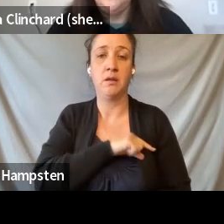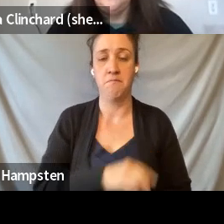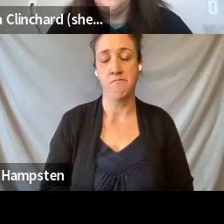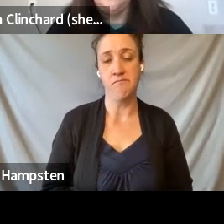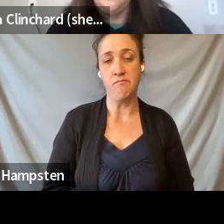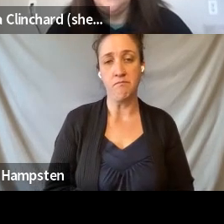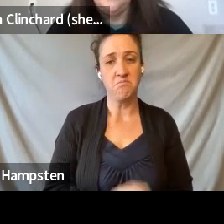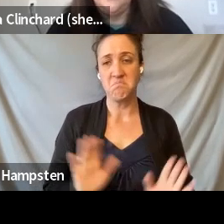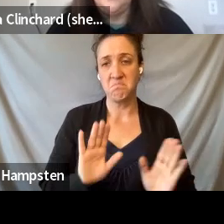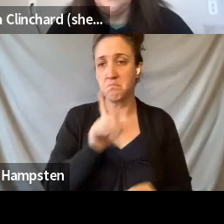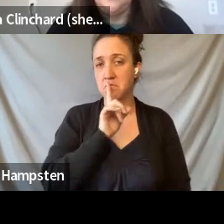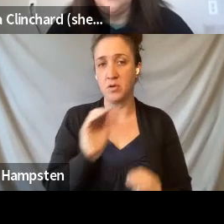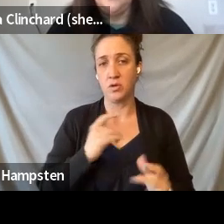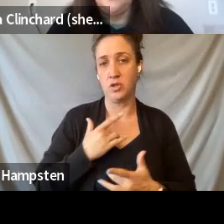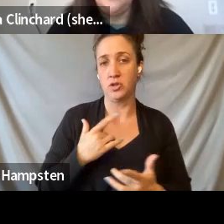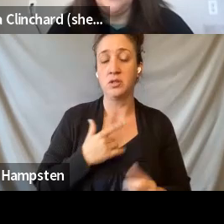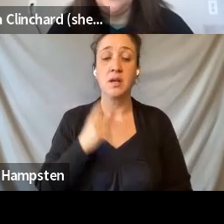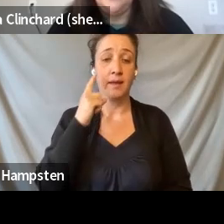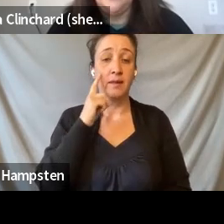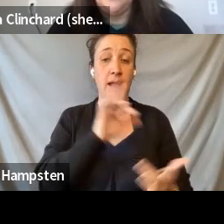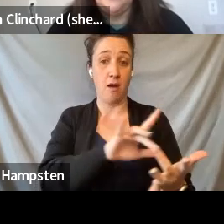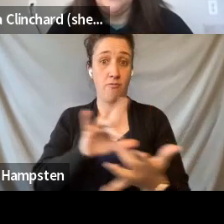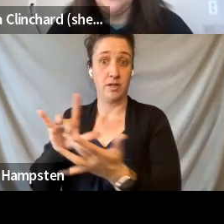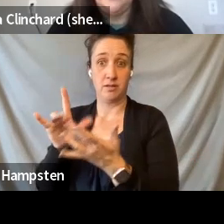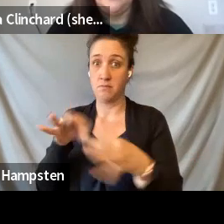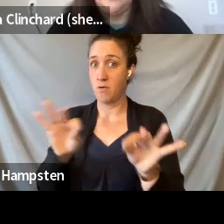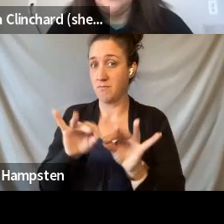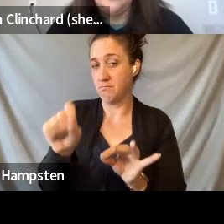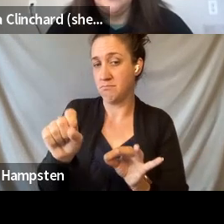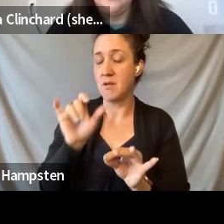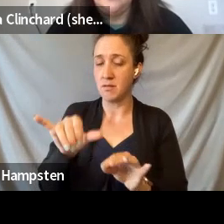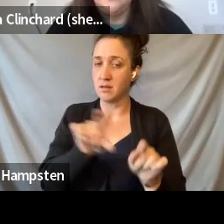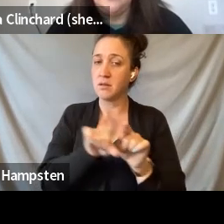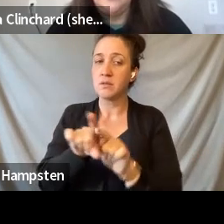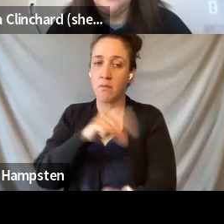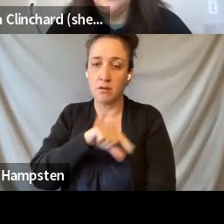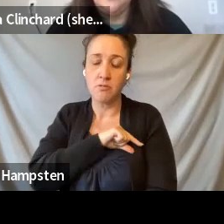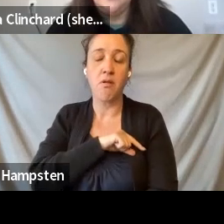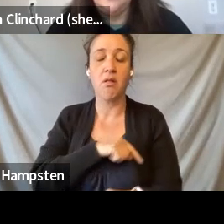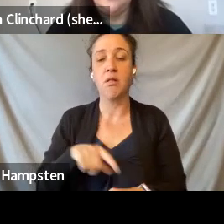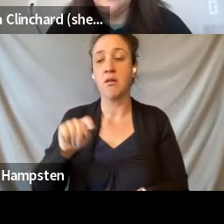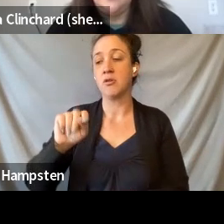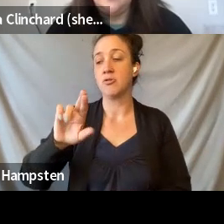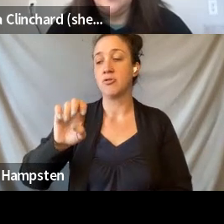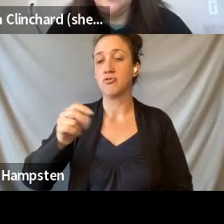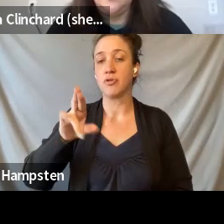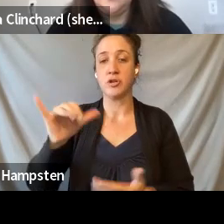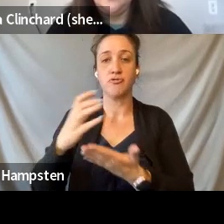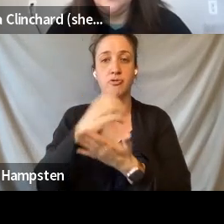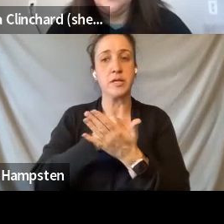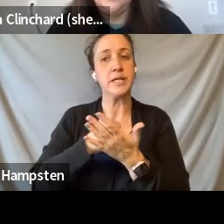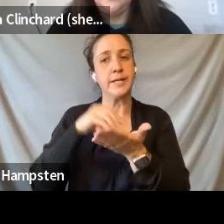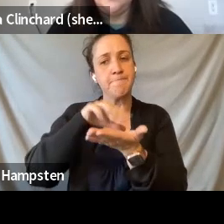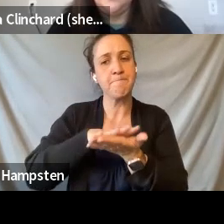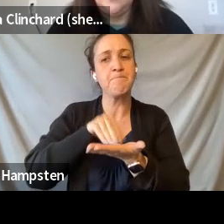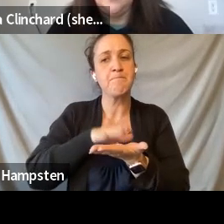I don't have any concerns. I do think the outreach is important, and that's eligible as well. Treasury calls out specific areas where outreach is